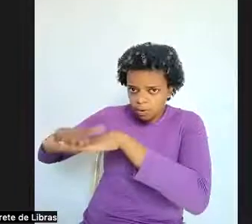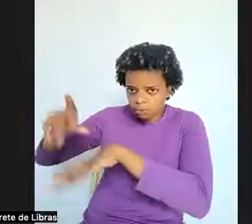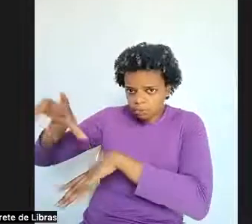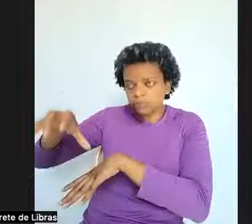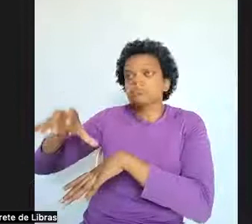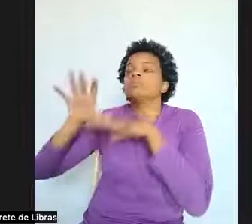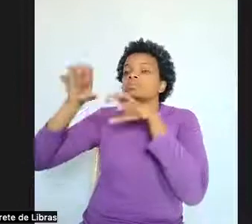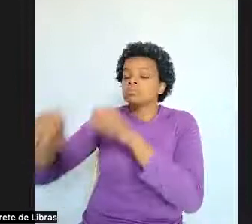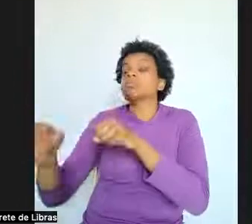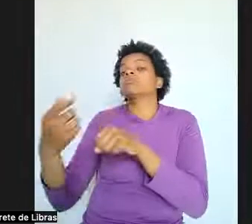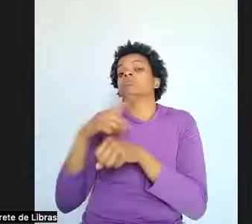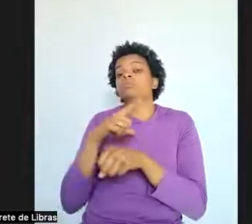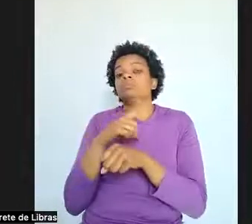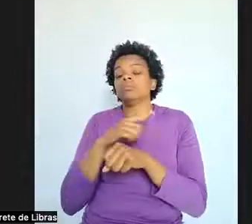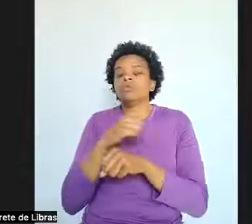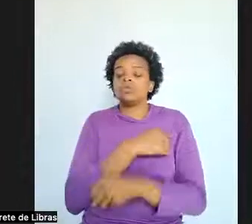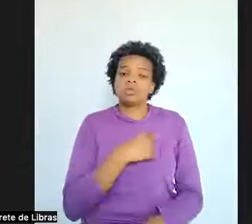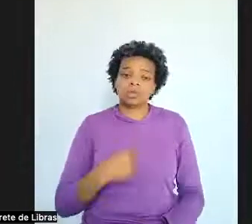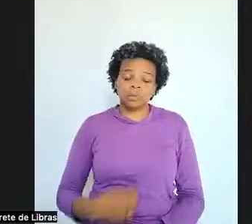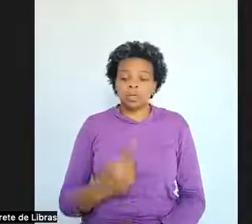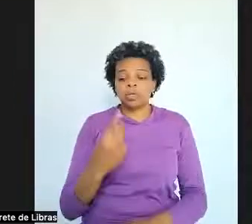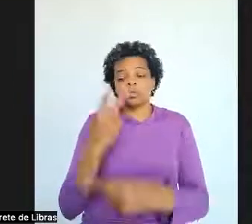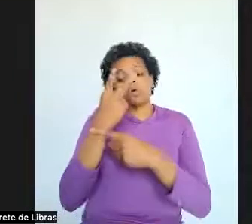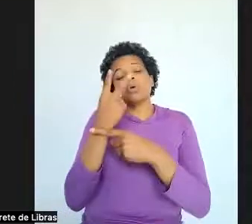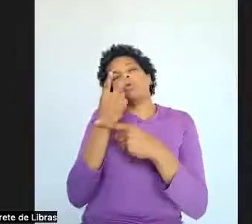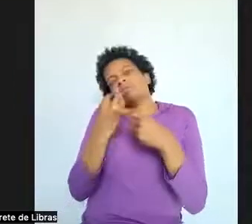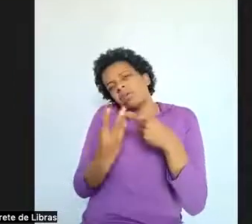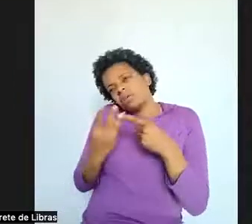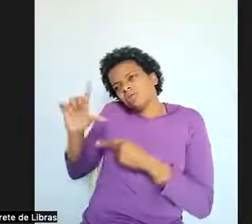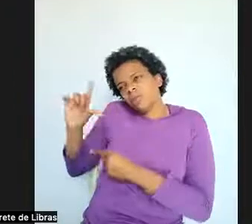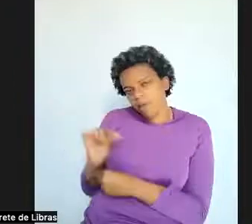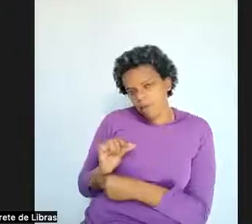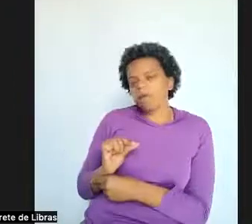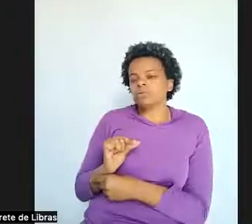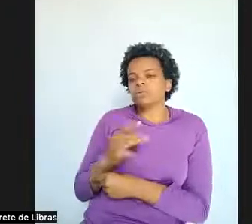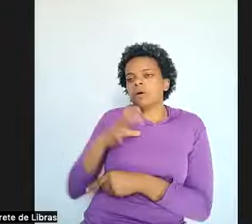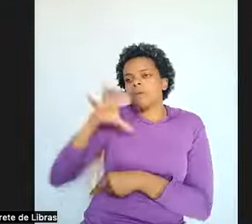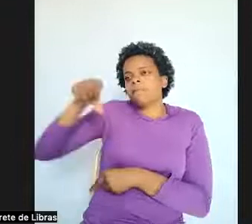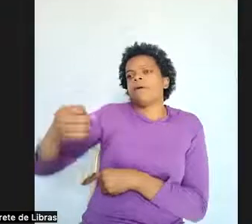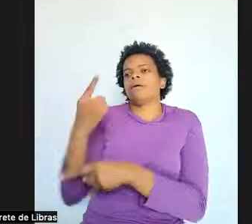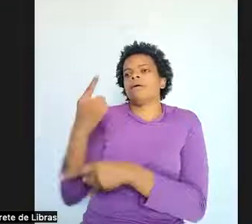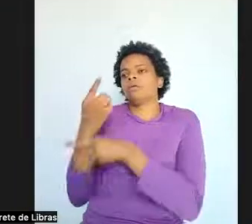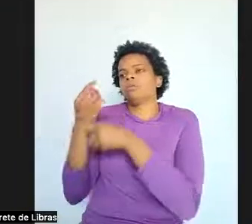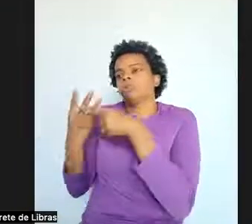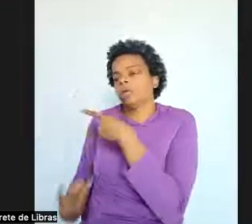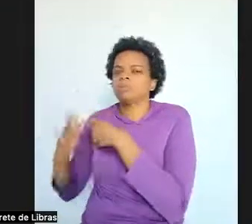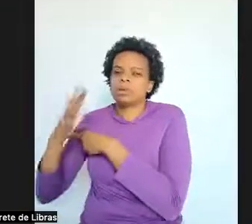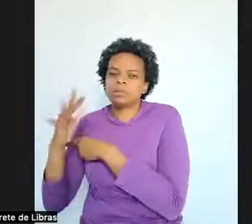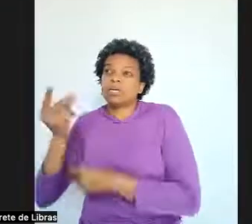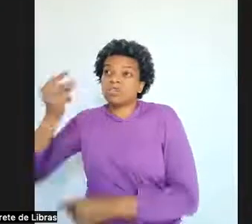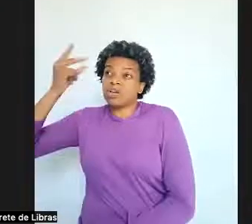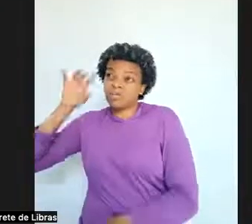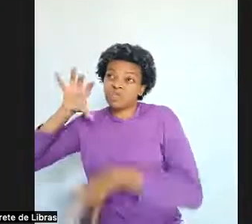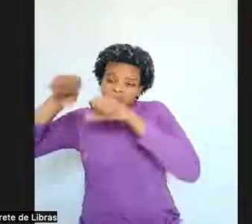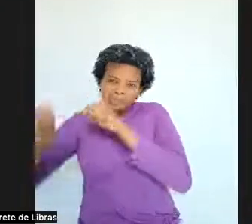territorial waters, and therefore reducing the number of whales captured in 2/3.